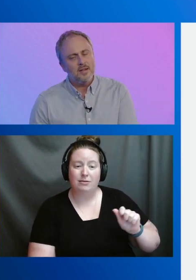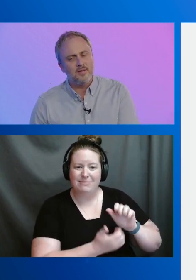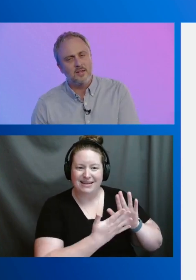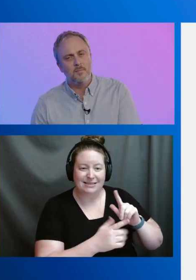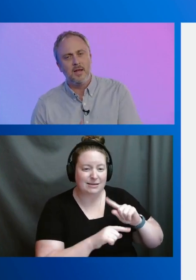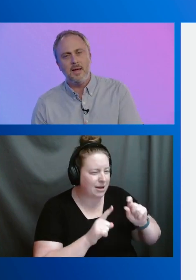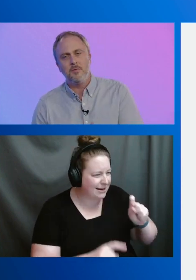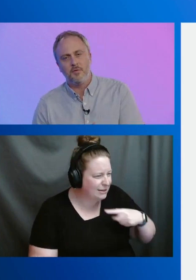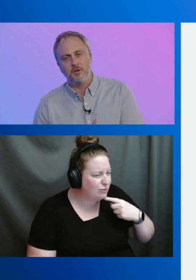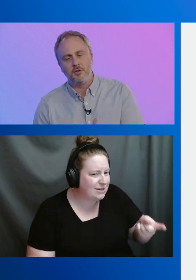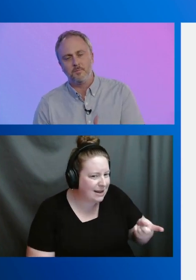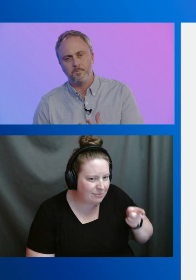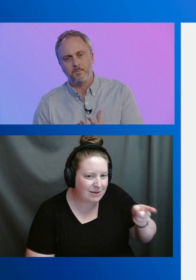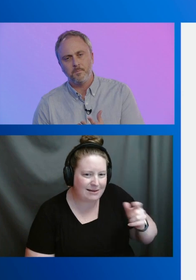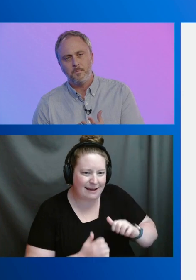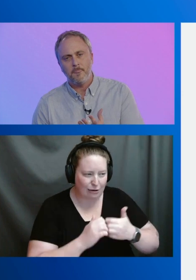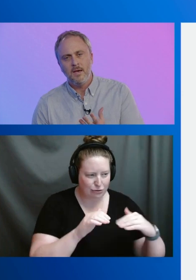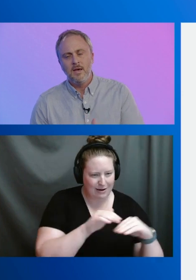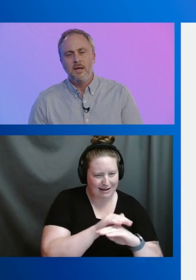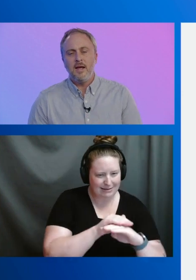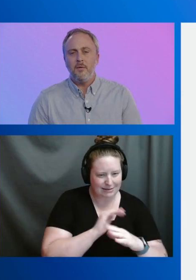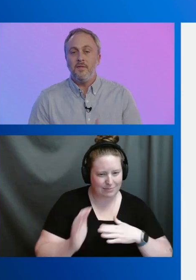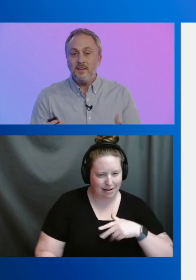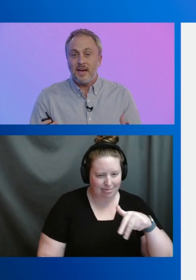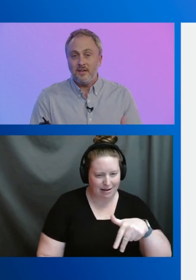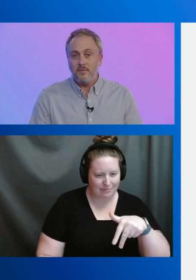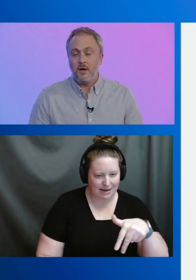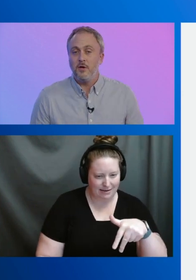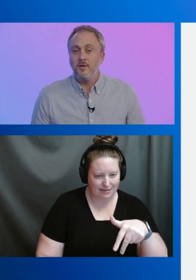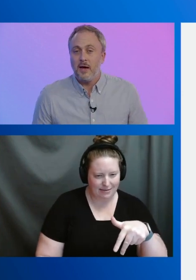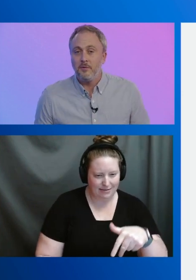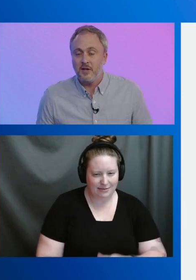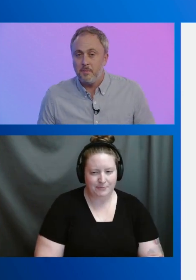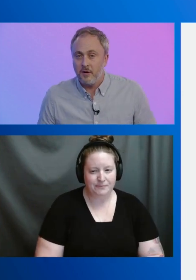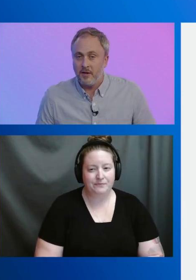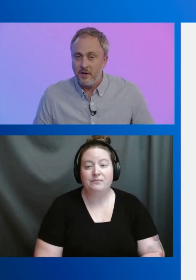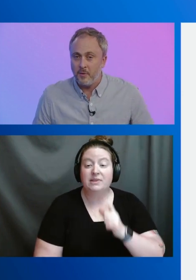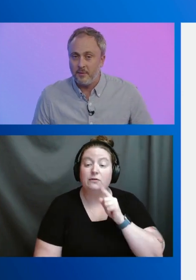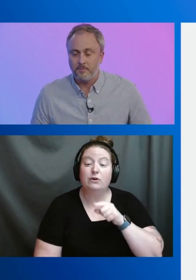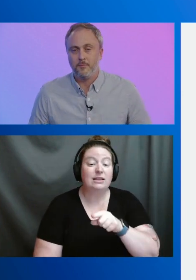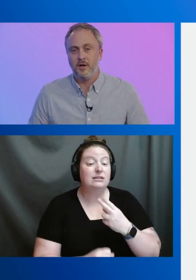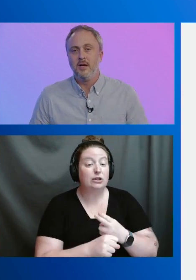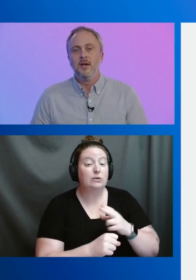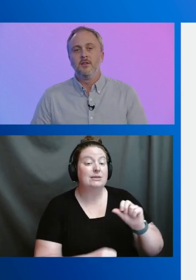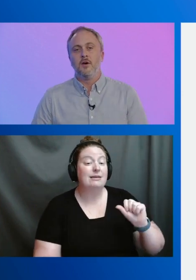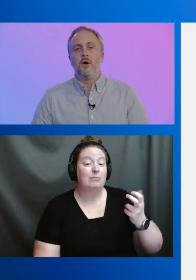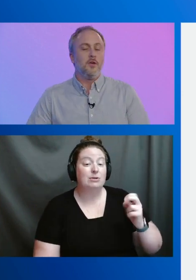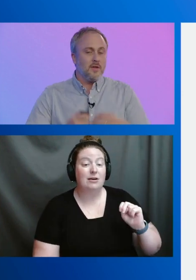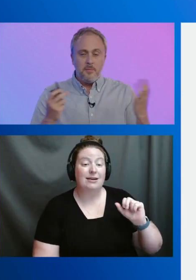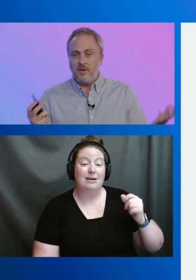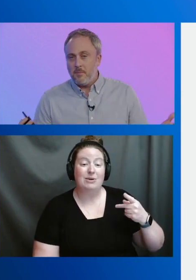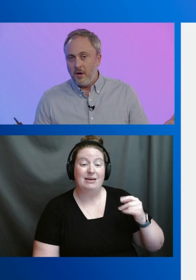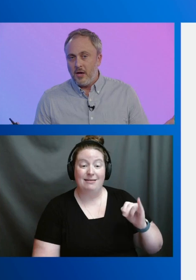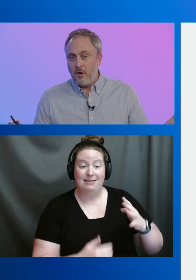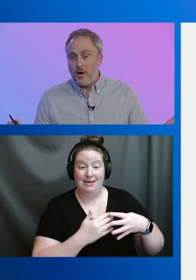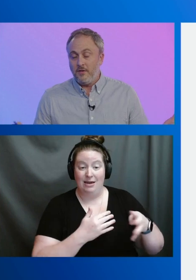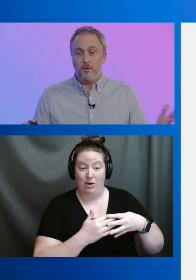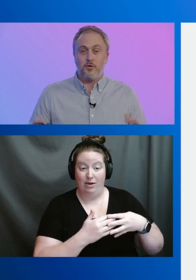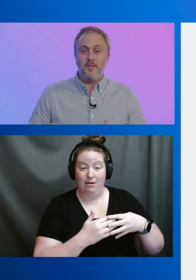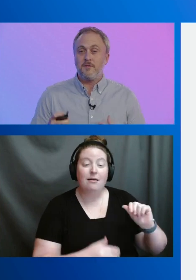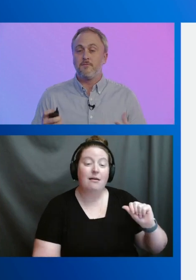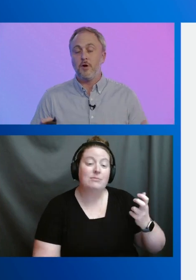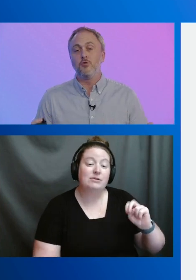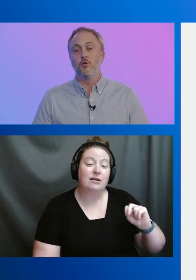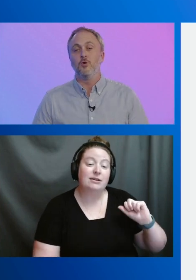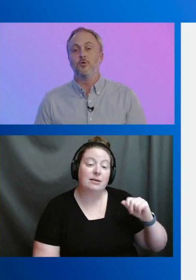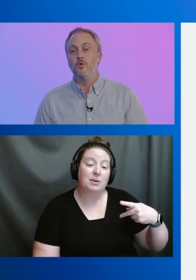to access my Lambda function. Now, in this case, I use Amazon API Gateway, right? So I use Amazon API Gateway to